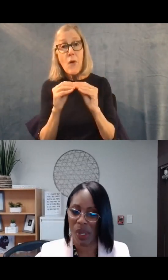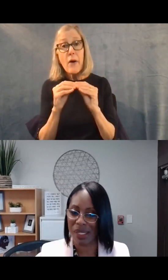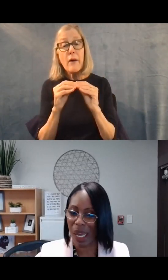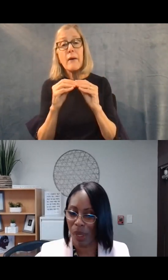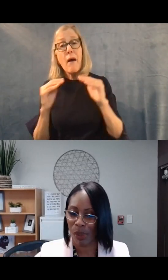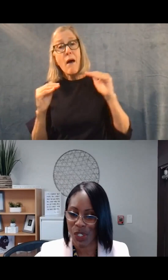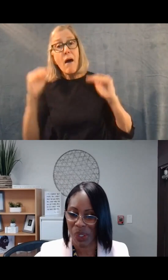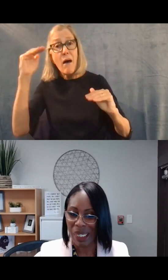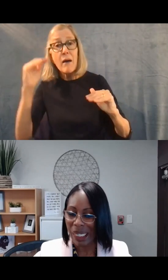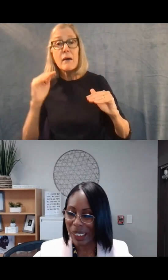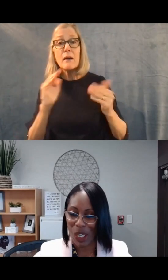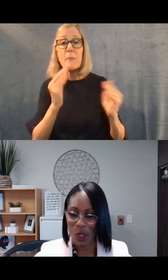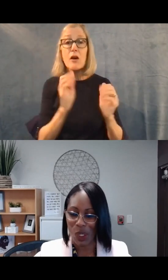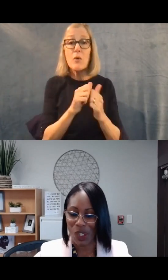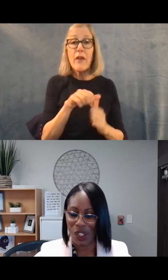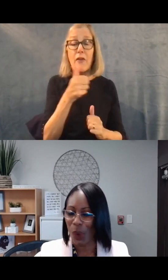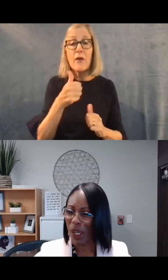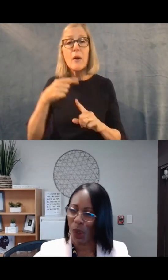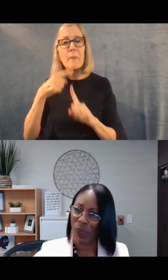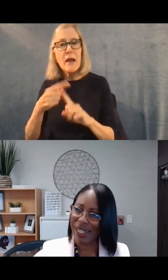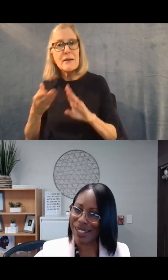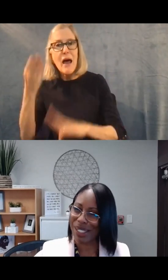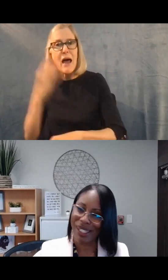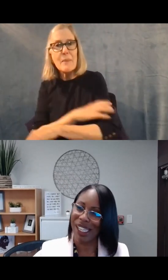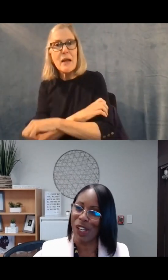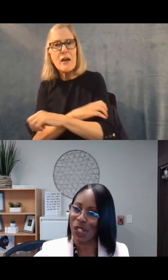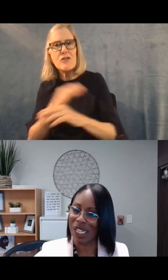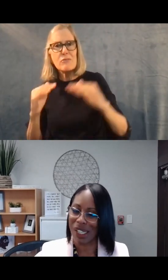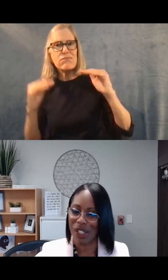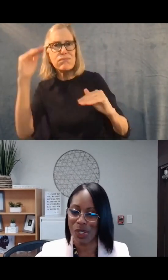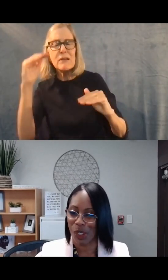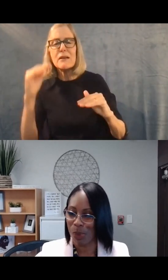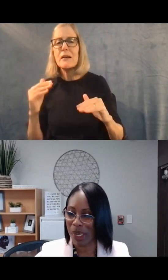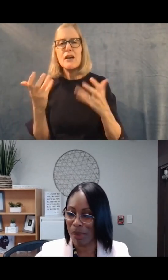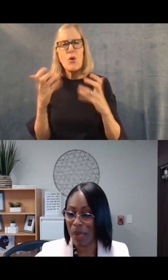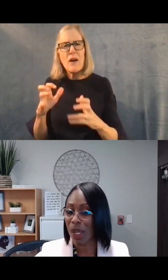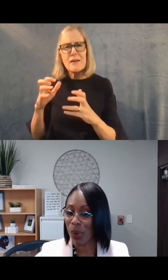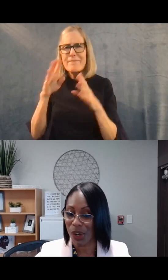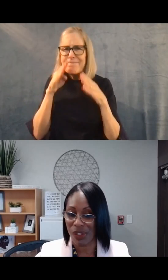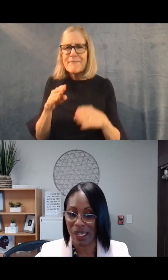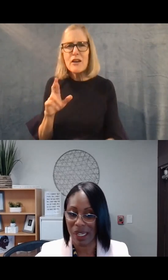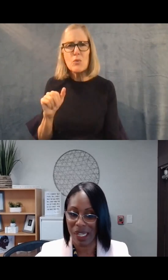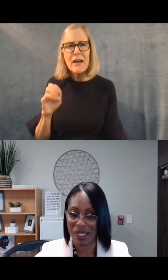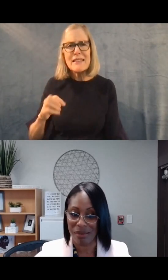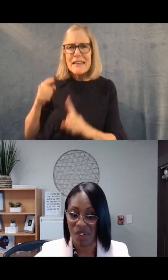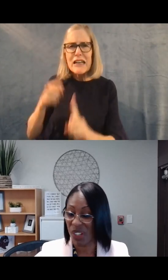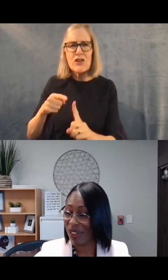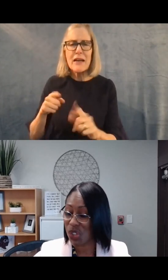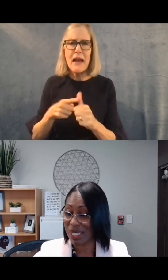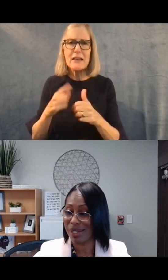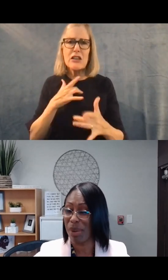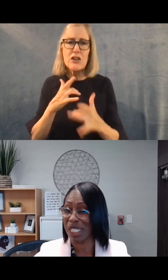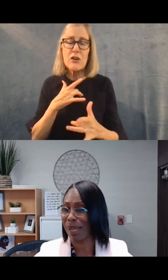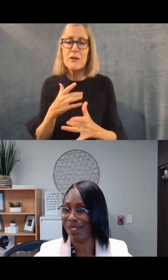populations, as well as high blood pressure. You don't want to go to race initially as a concern, but it made me go there to think, is her